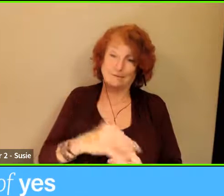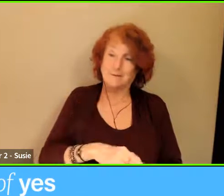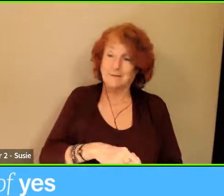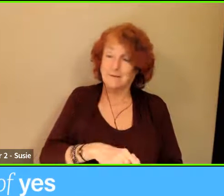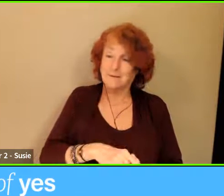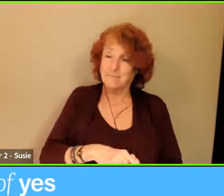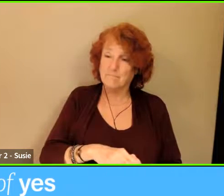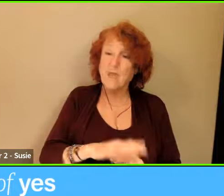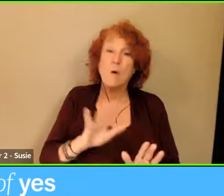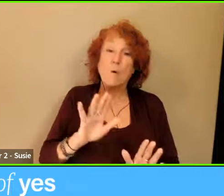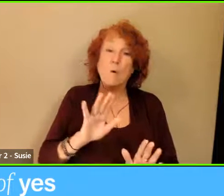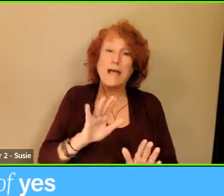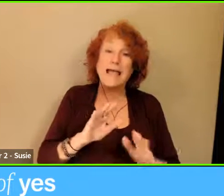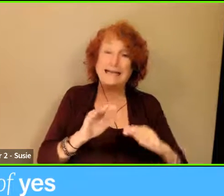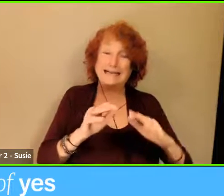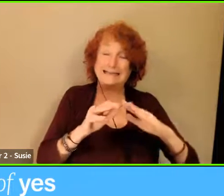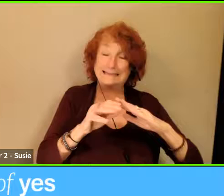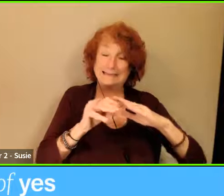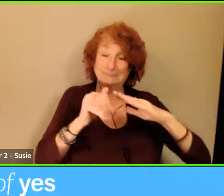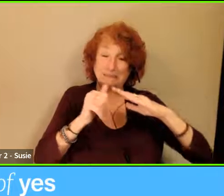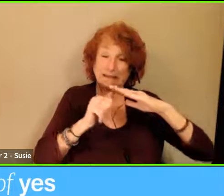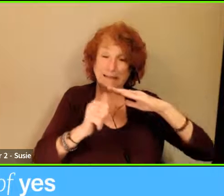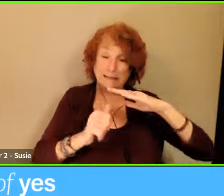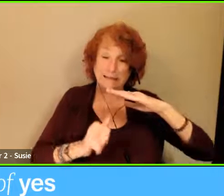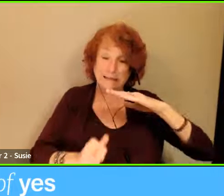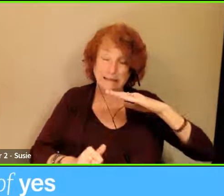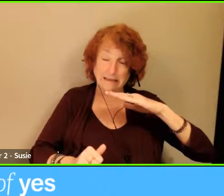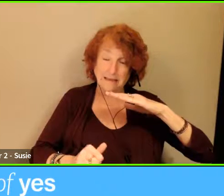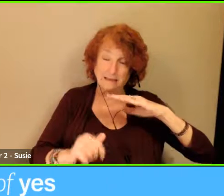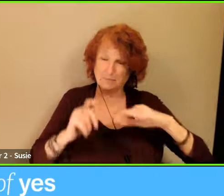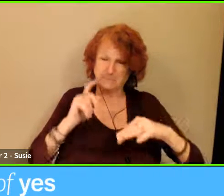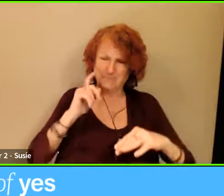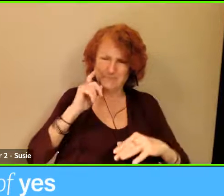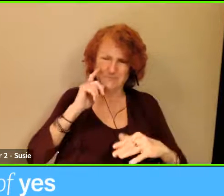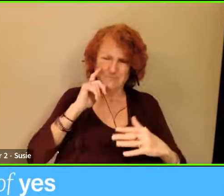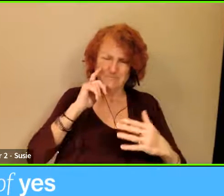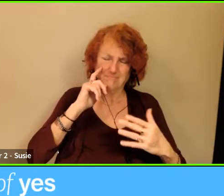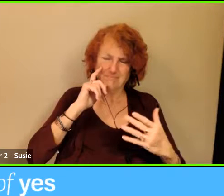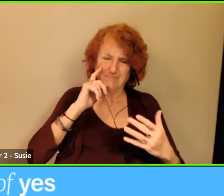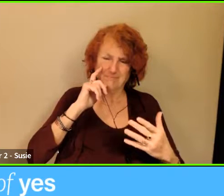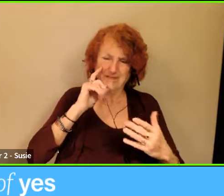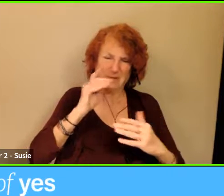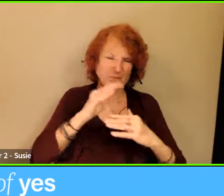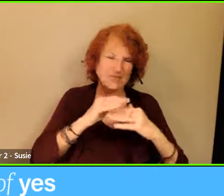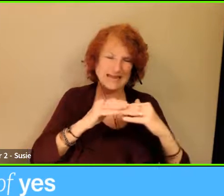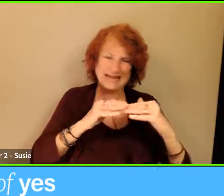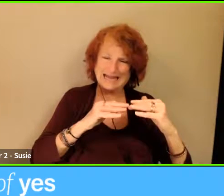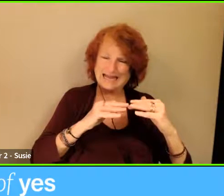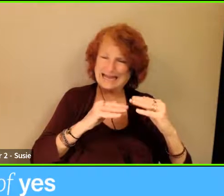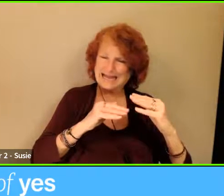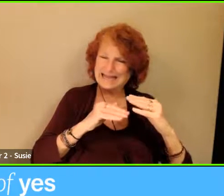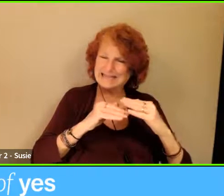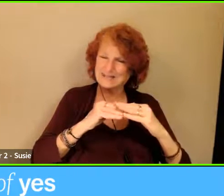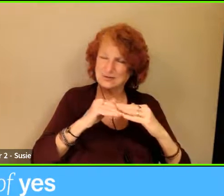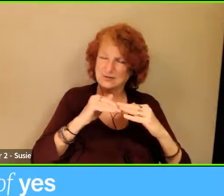Oh, as far as the sinking question goes, I don't believe that construction, at least outside